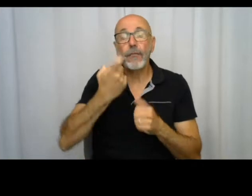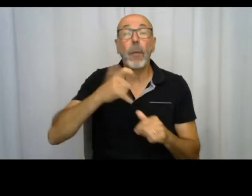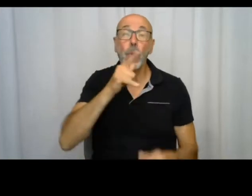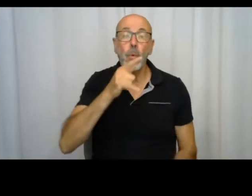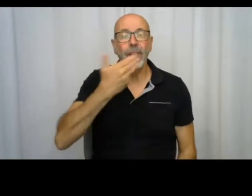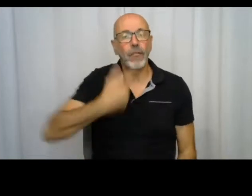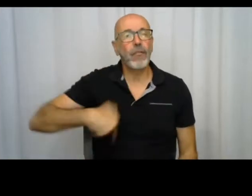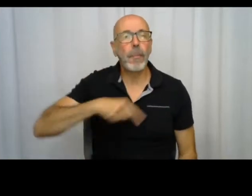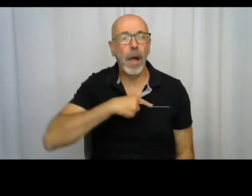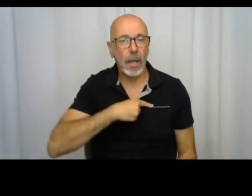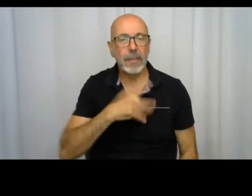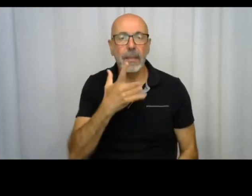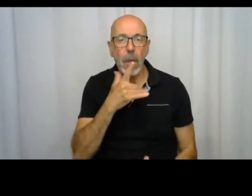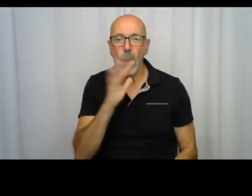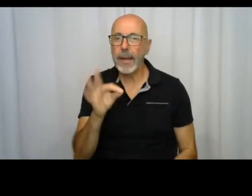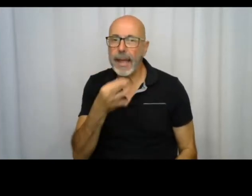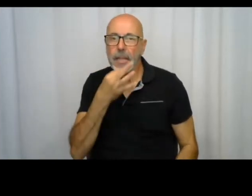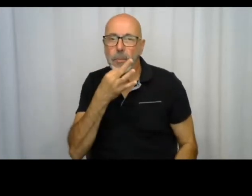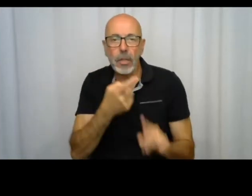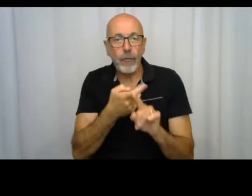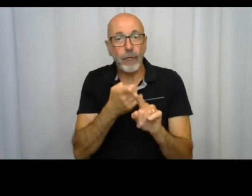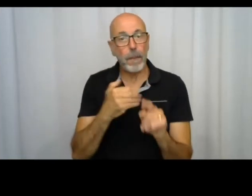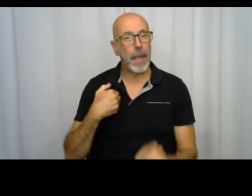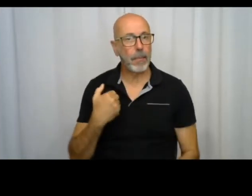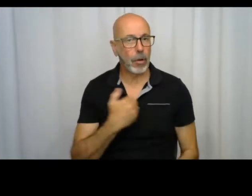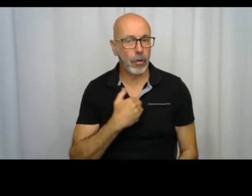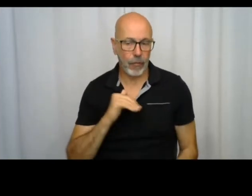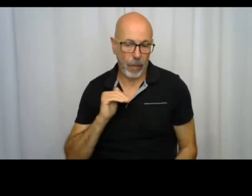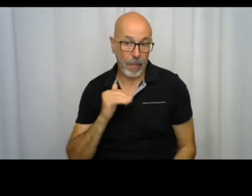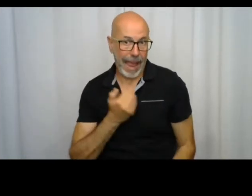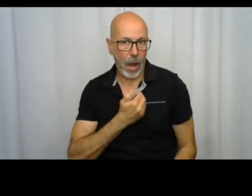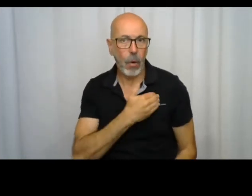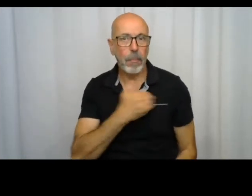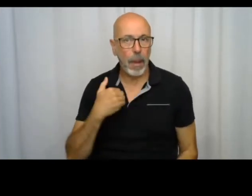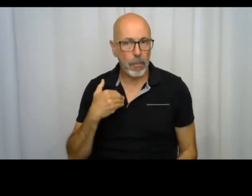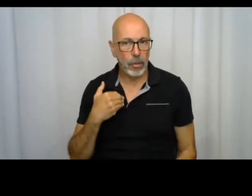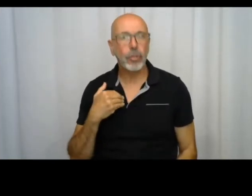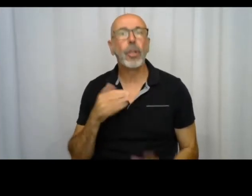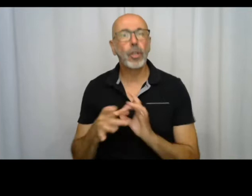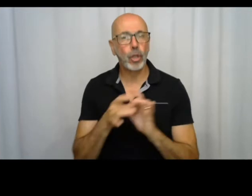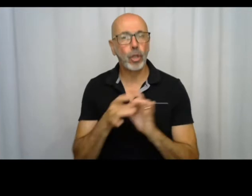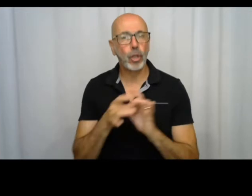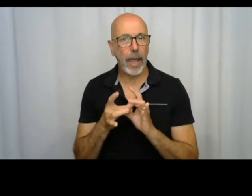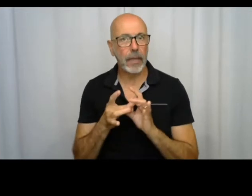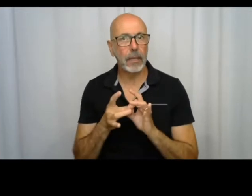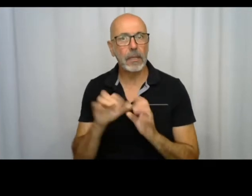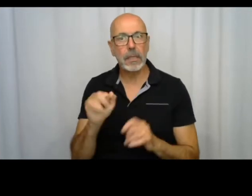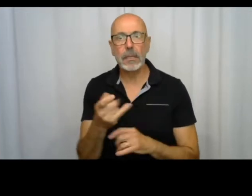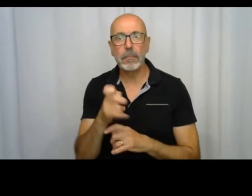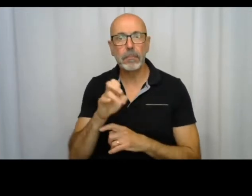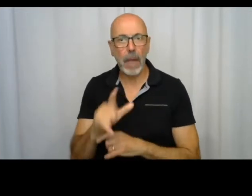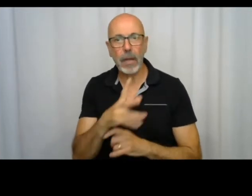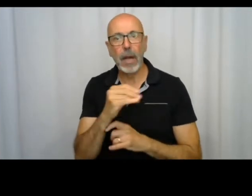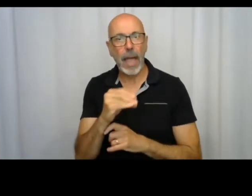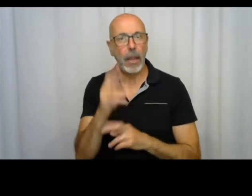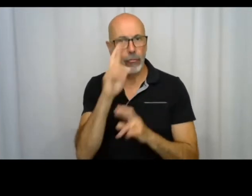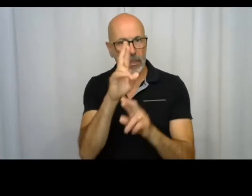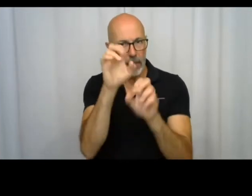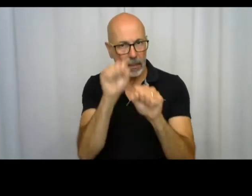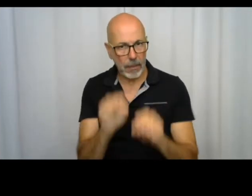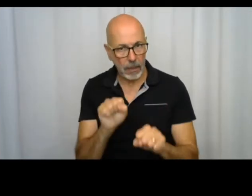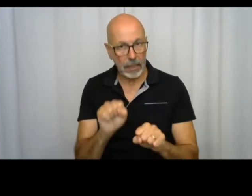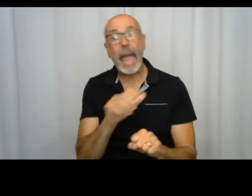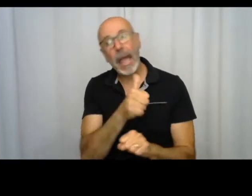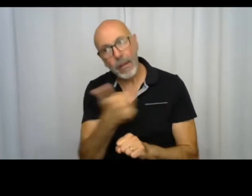want expertise from members, from our members, United Spinal and RespectAbility, and from the disability community